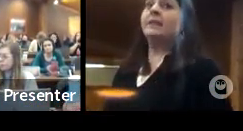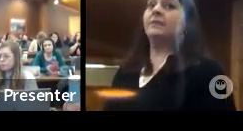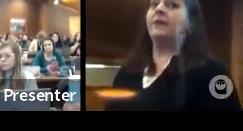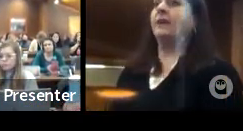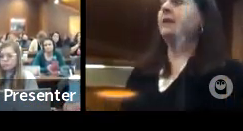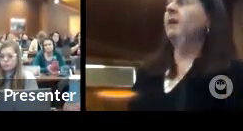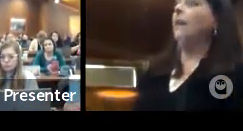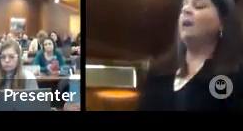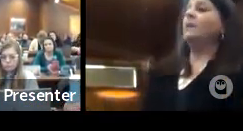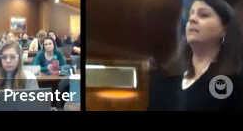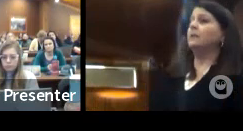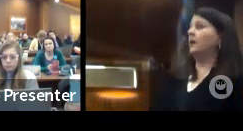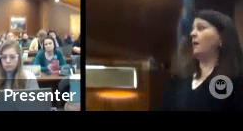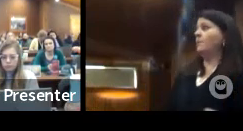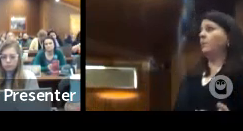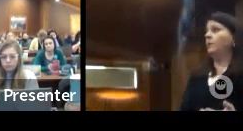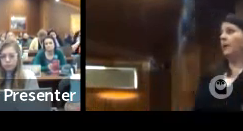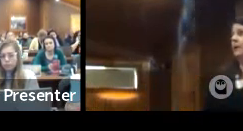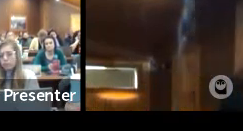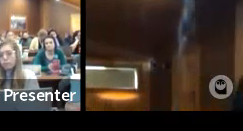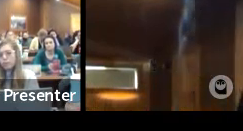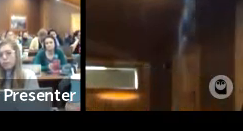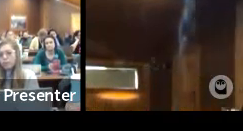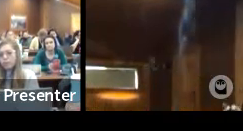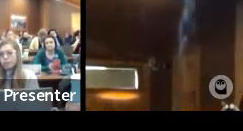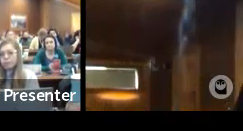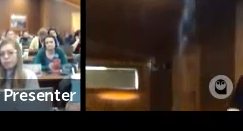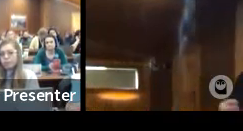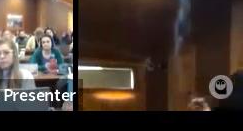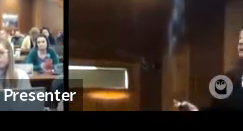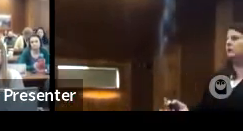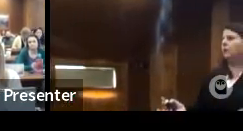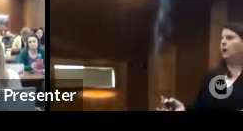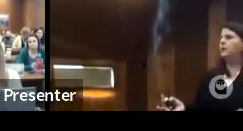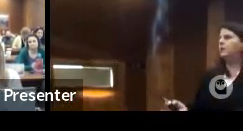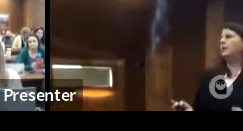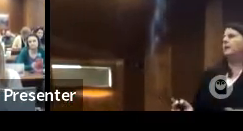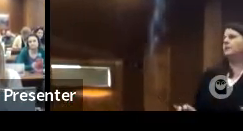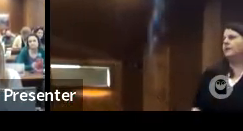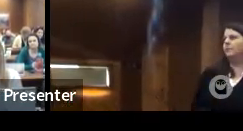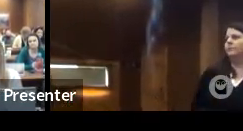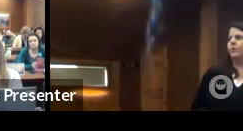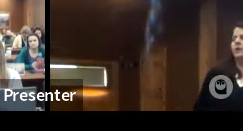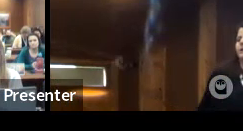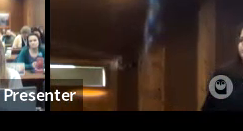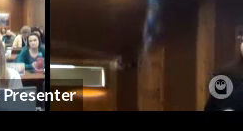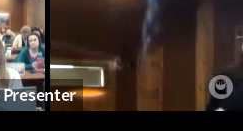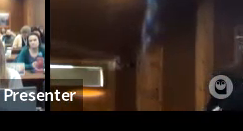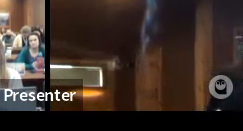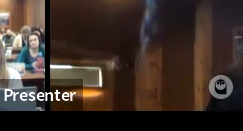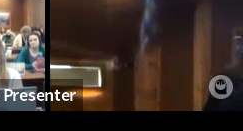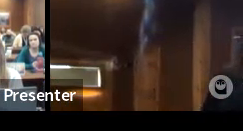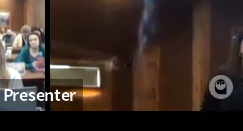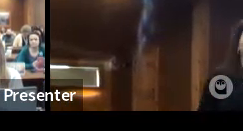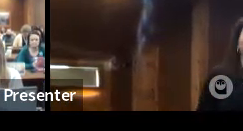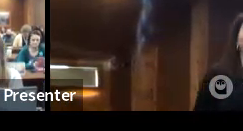I had to testify. And I remember being, you know, very scared to do it. It was completely unknown. I'd never done that before. And it was just